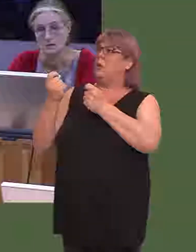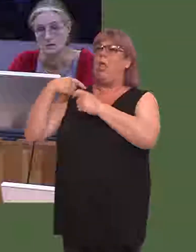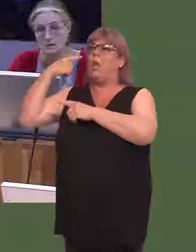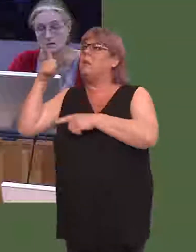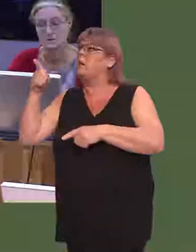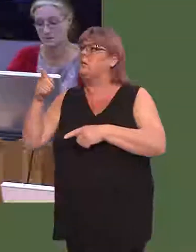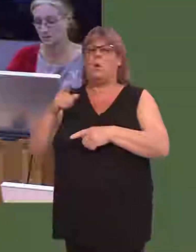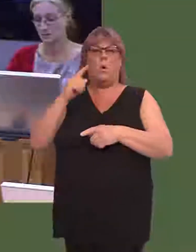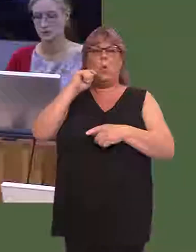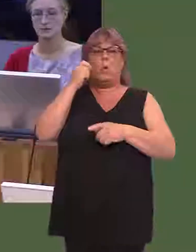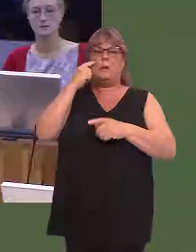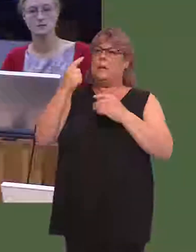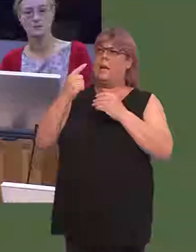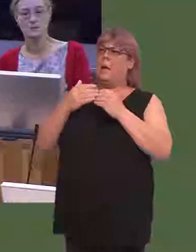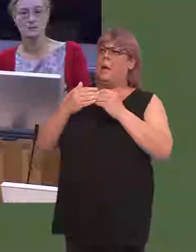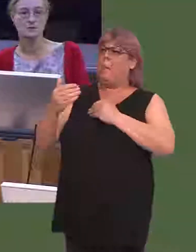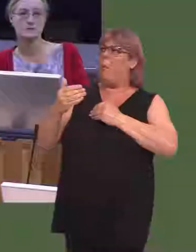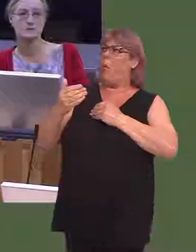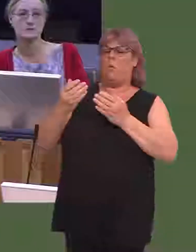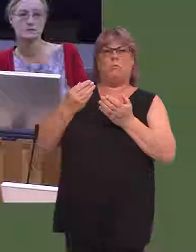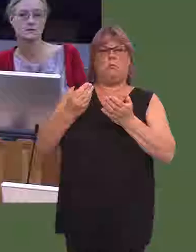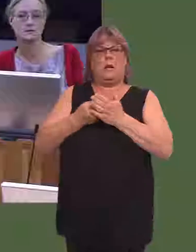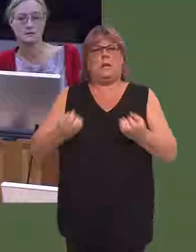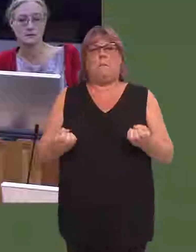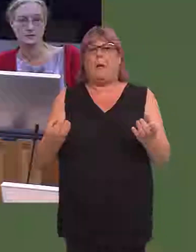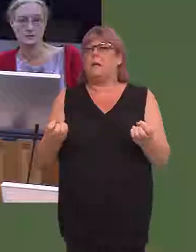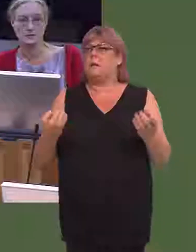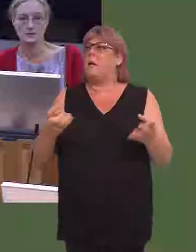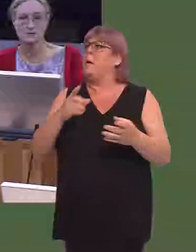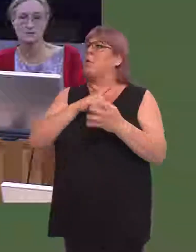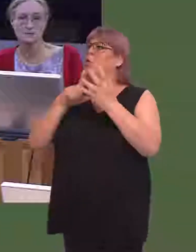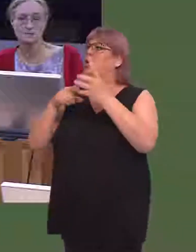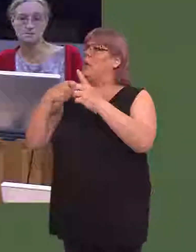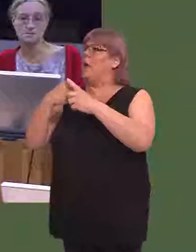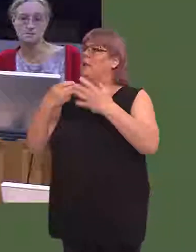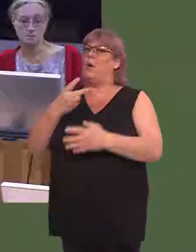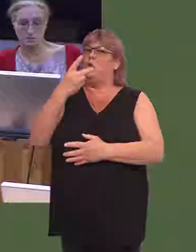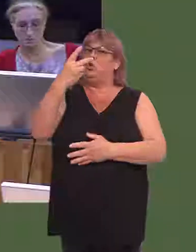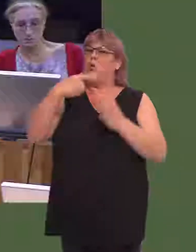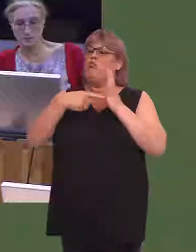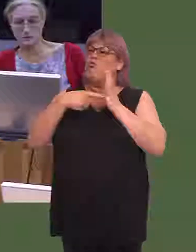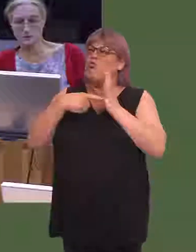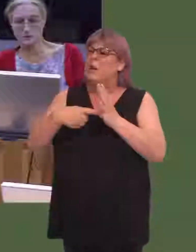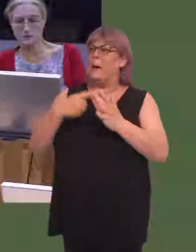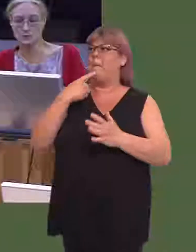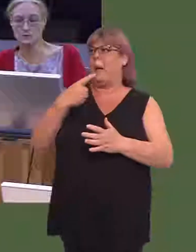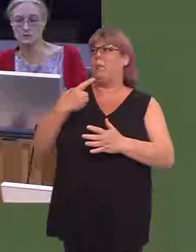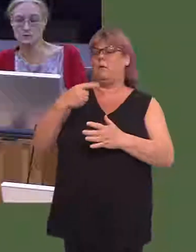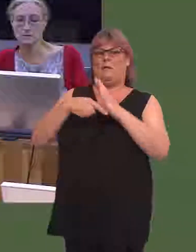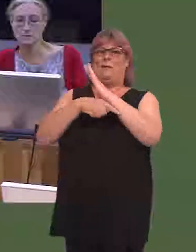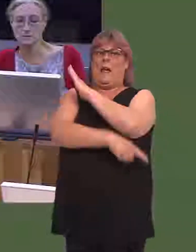in Westminster, we will not see massive increases in public spending, because the UK is now nearly